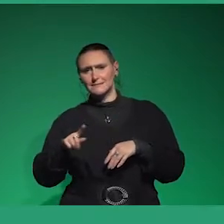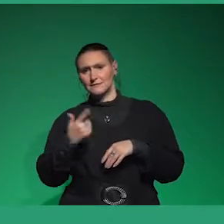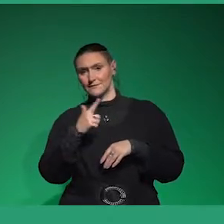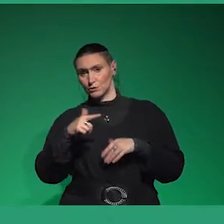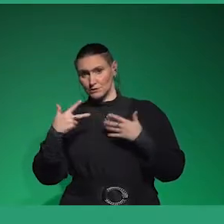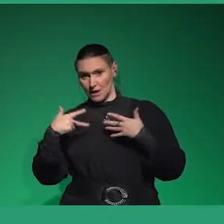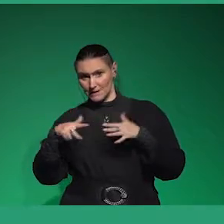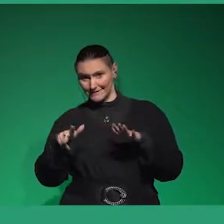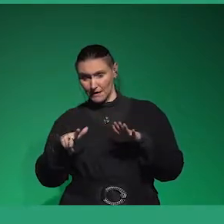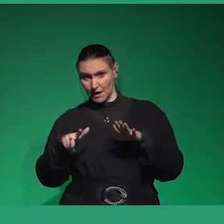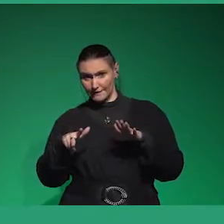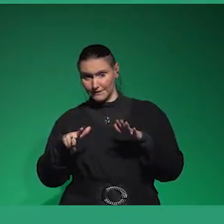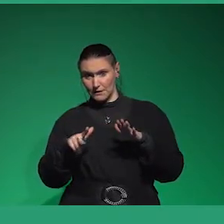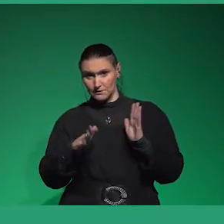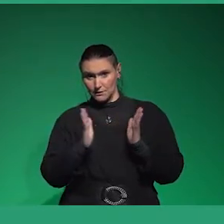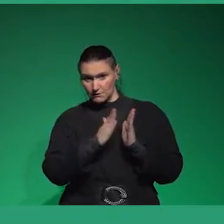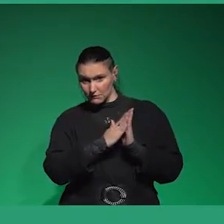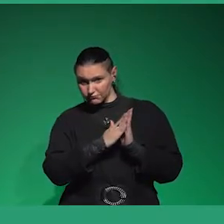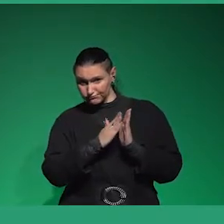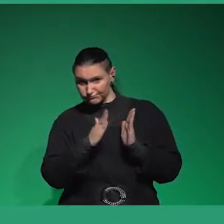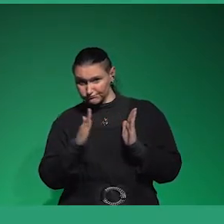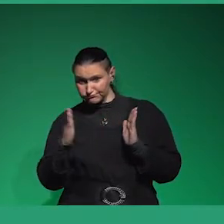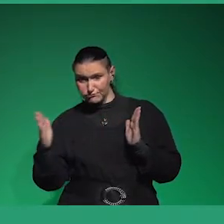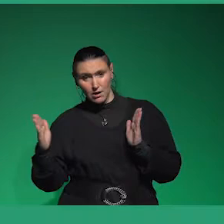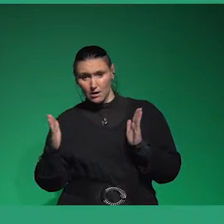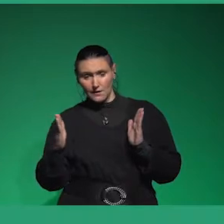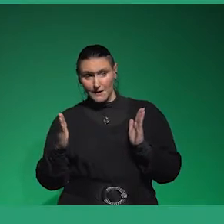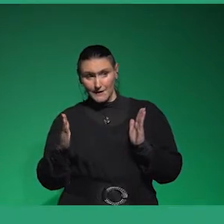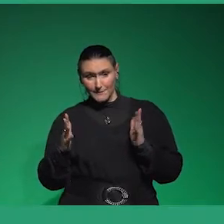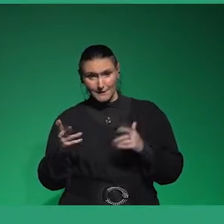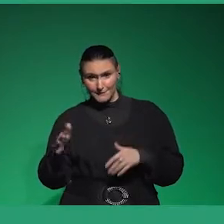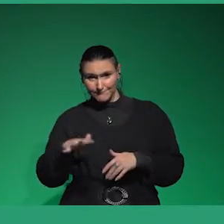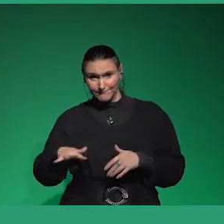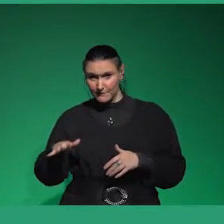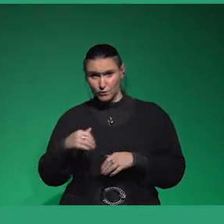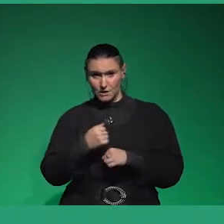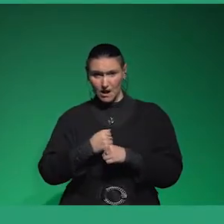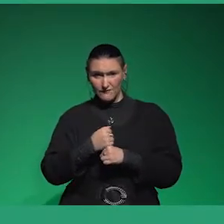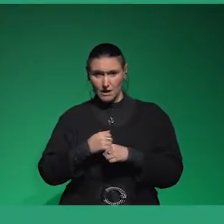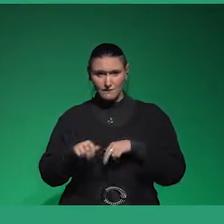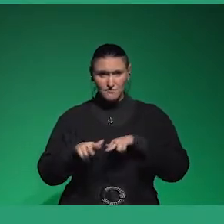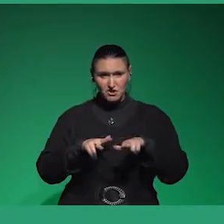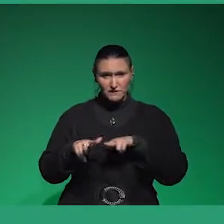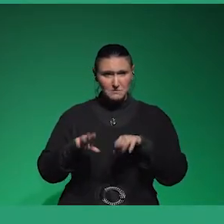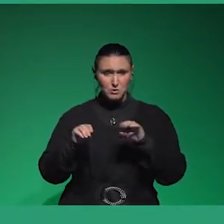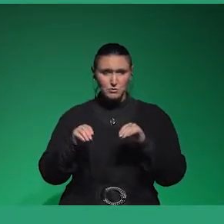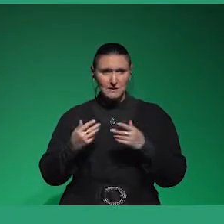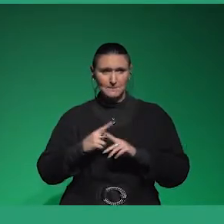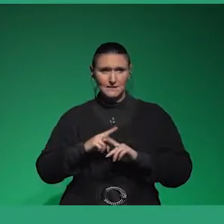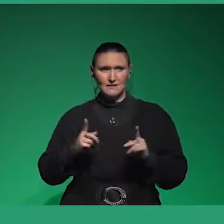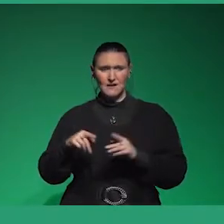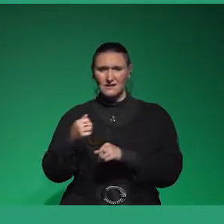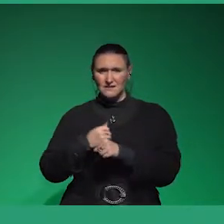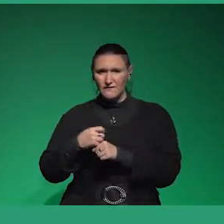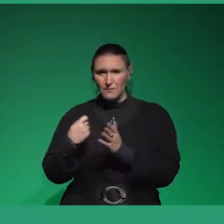coffee because the coffee was sold very cheap. In the long process